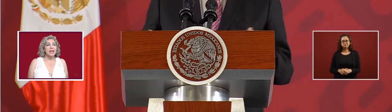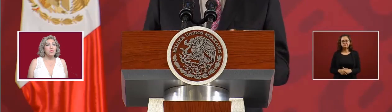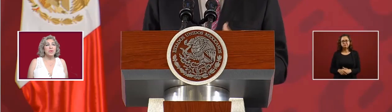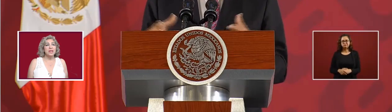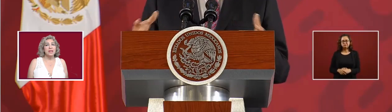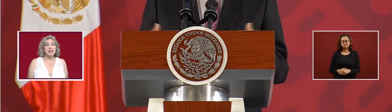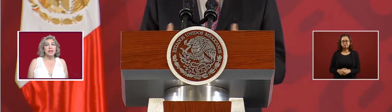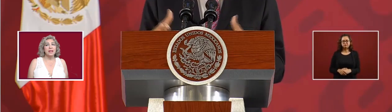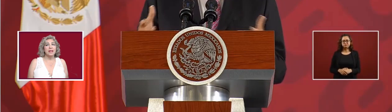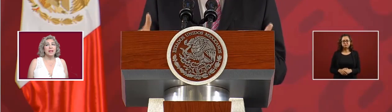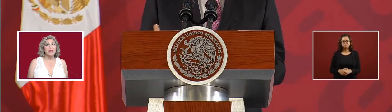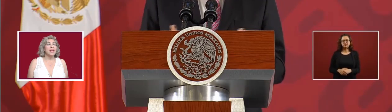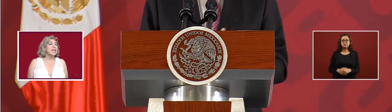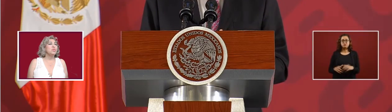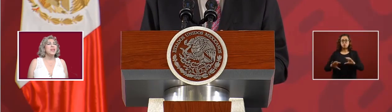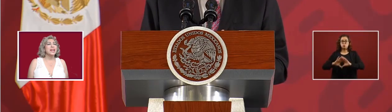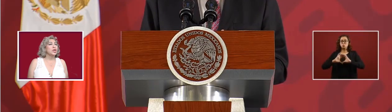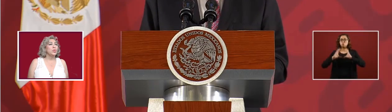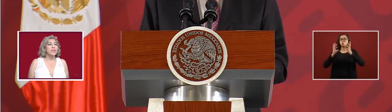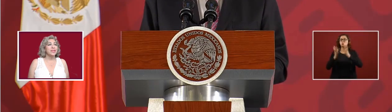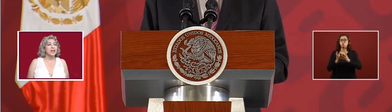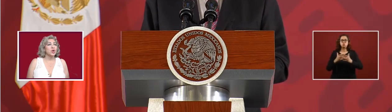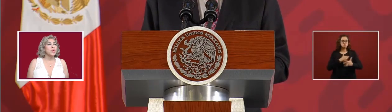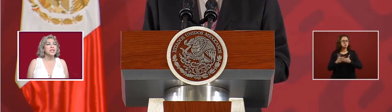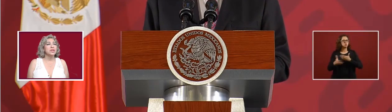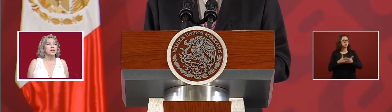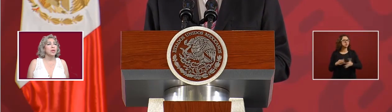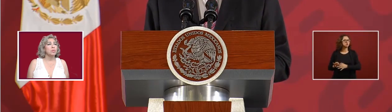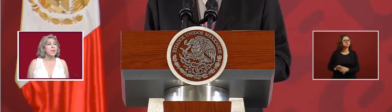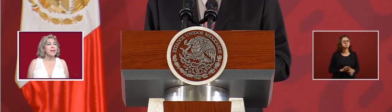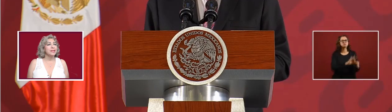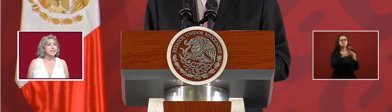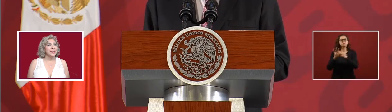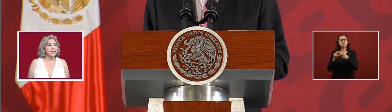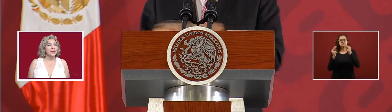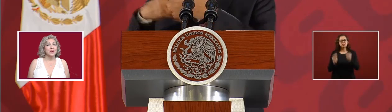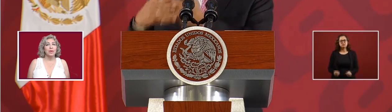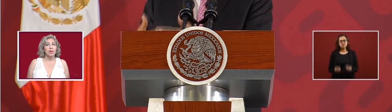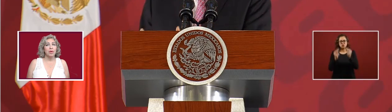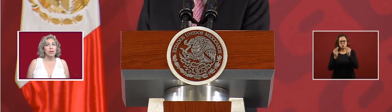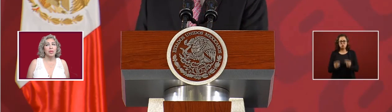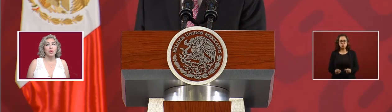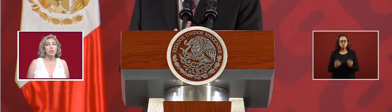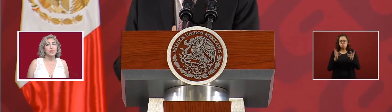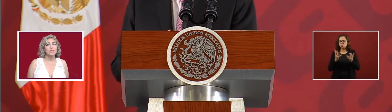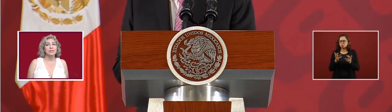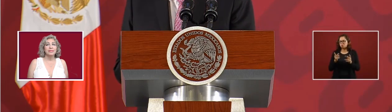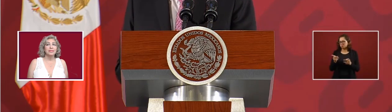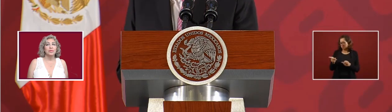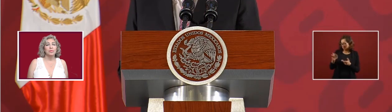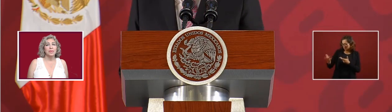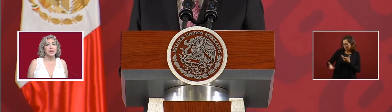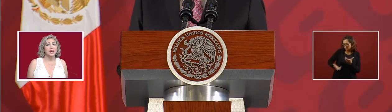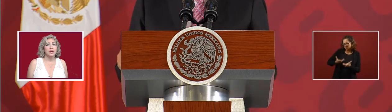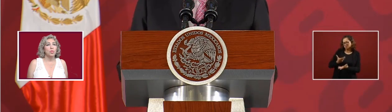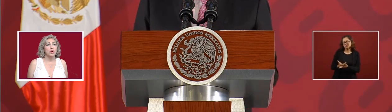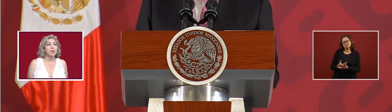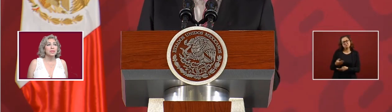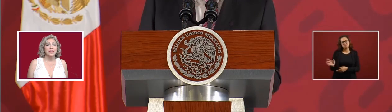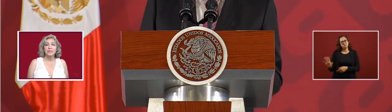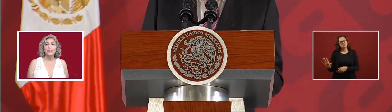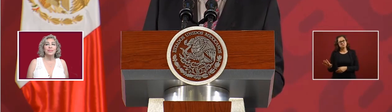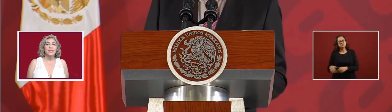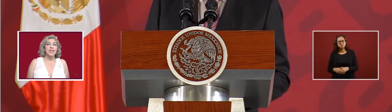And it would, it would not go with, according to globality, or global, uh,